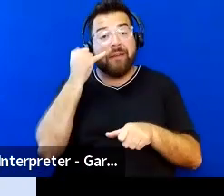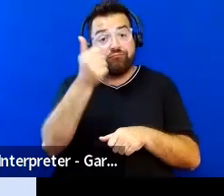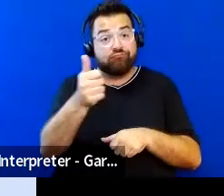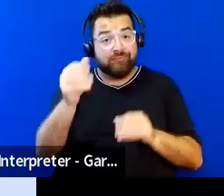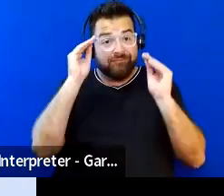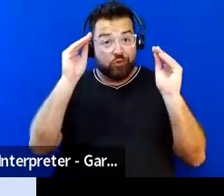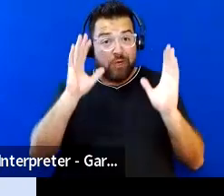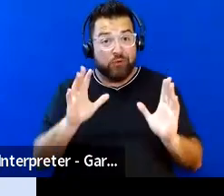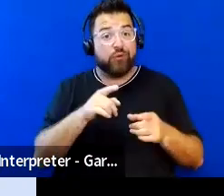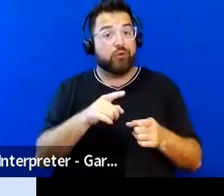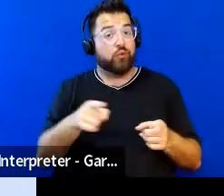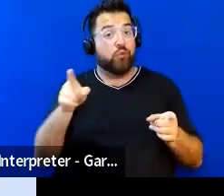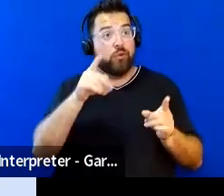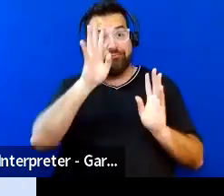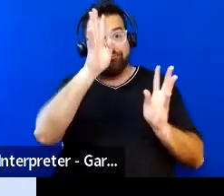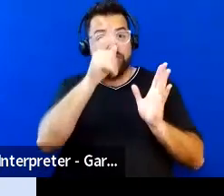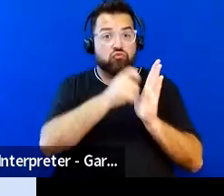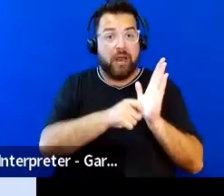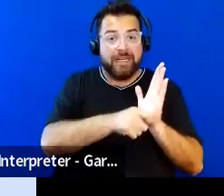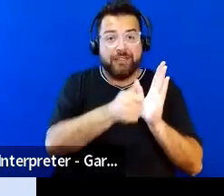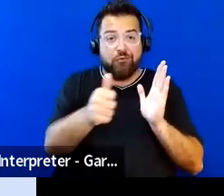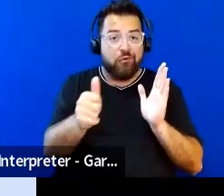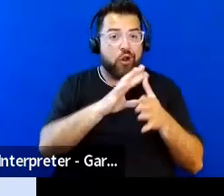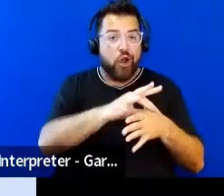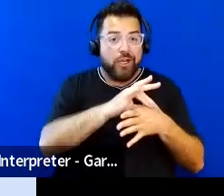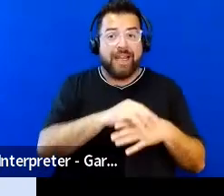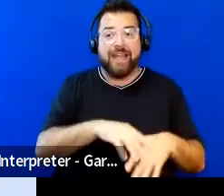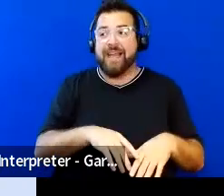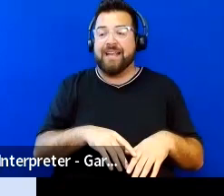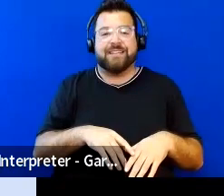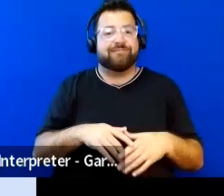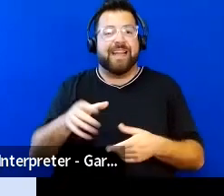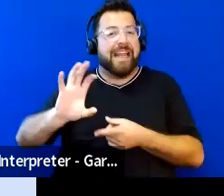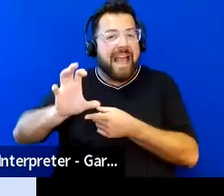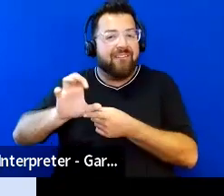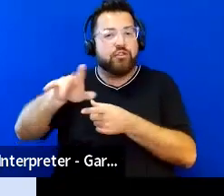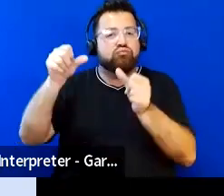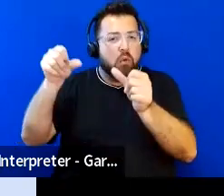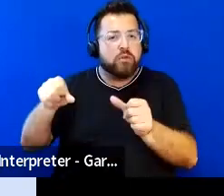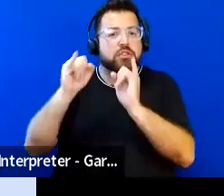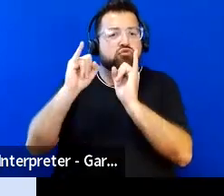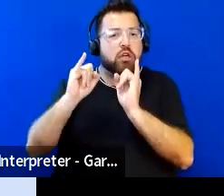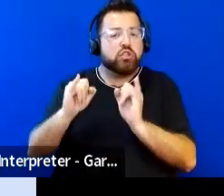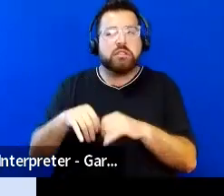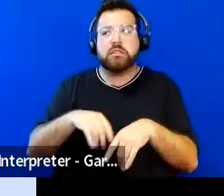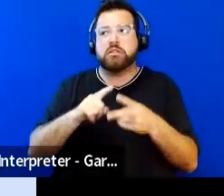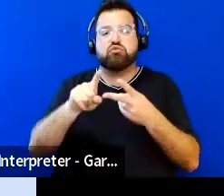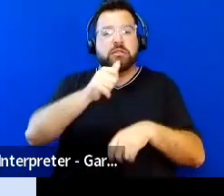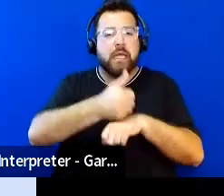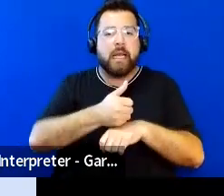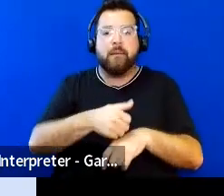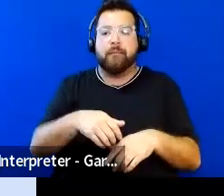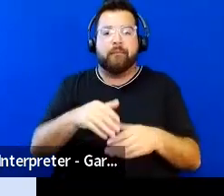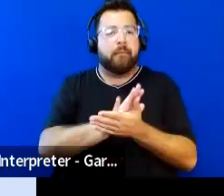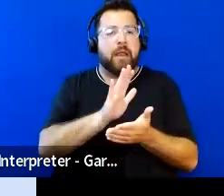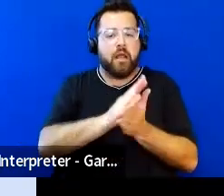you're writing content, you put instructions on your Canvas pages, you make handouts with content on them, you're already doing